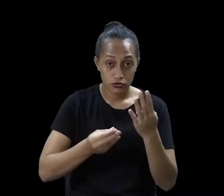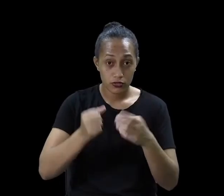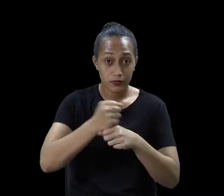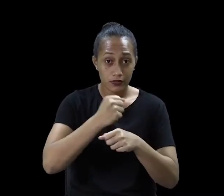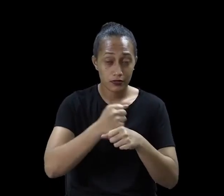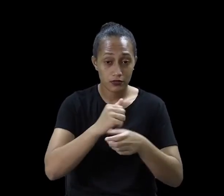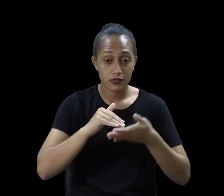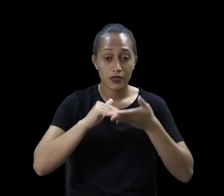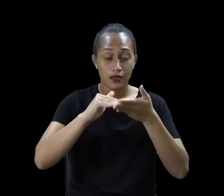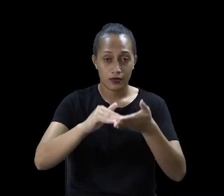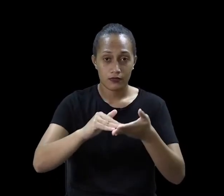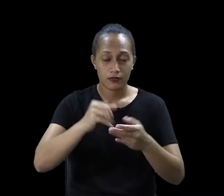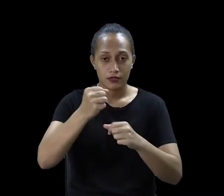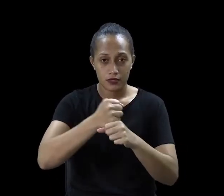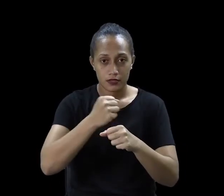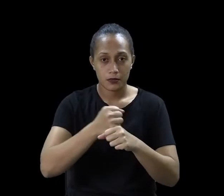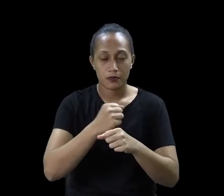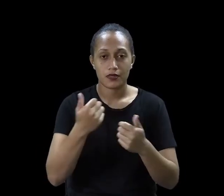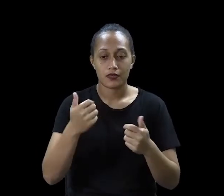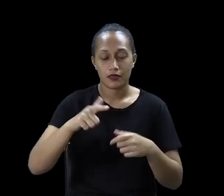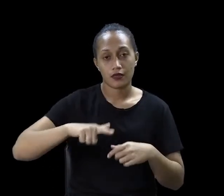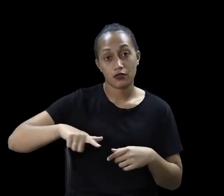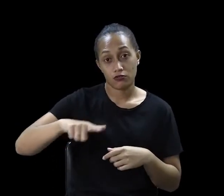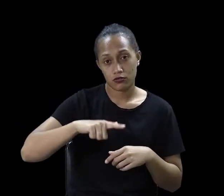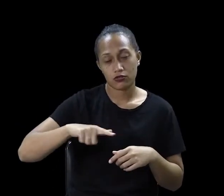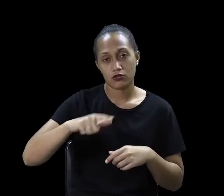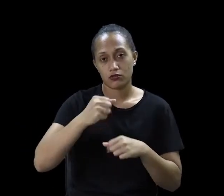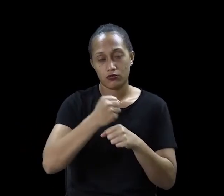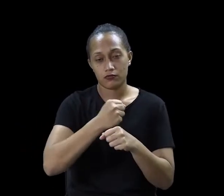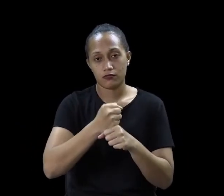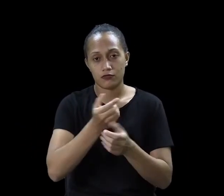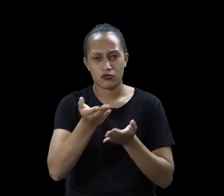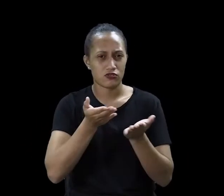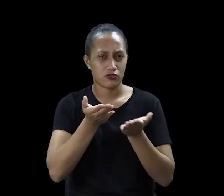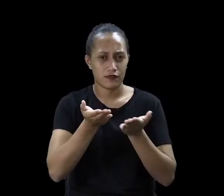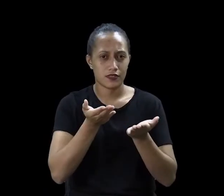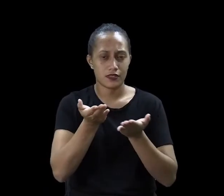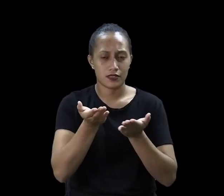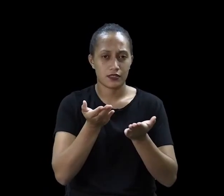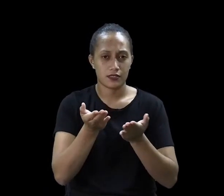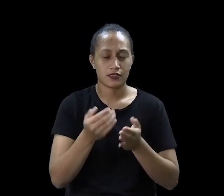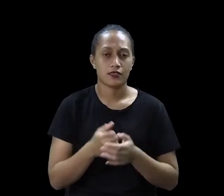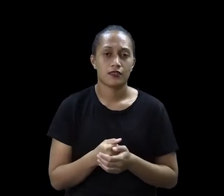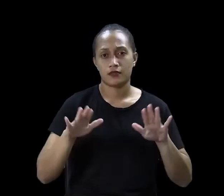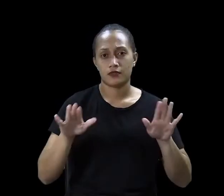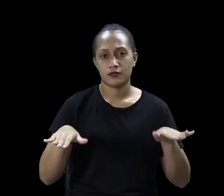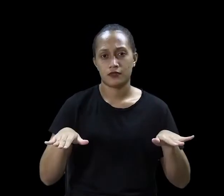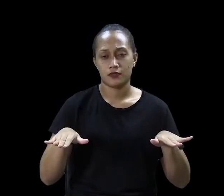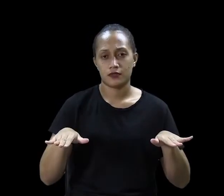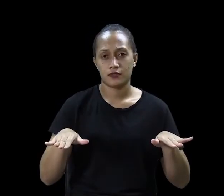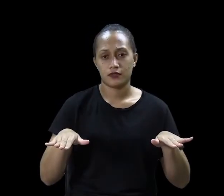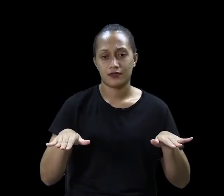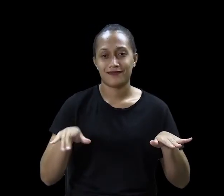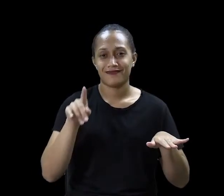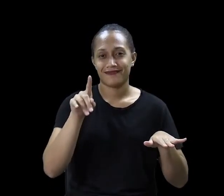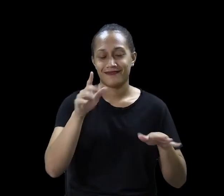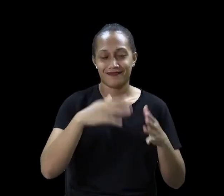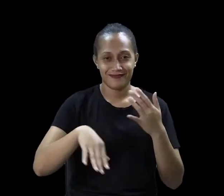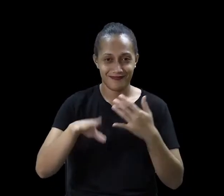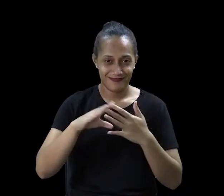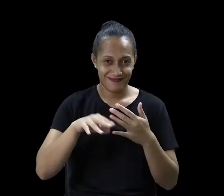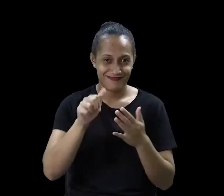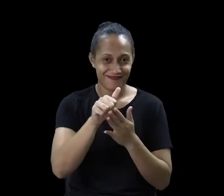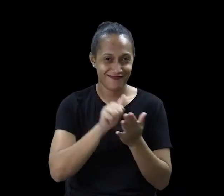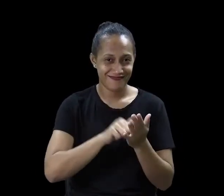will combine in order to produce a local product. And that is the end of our lesson for today on some of the